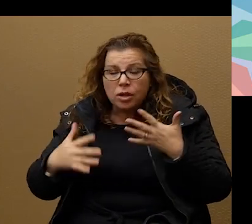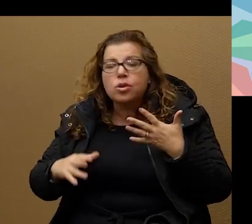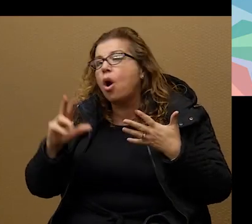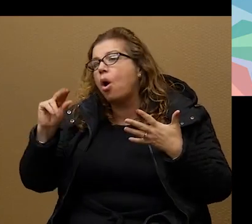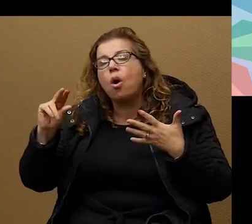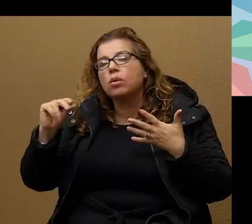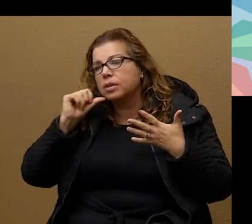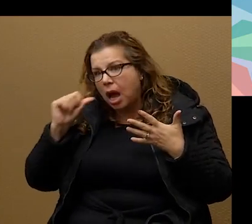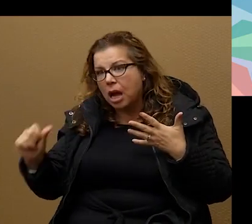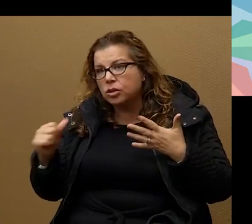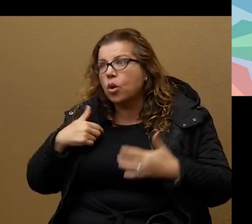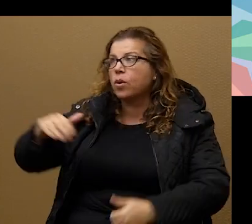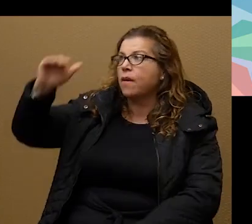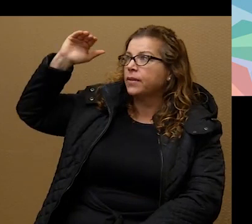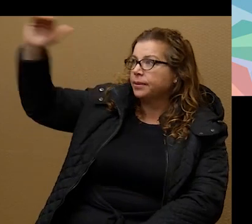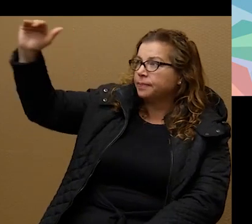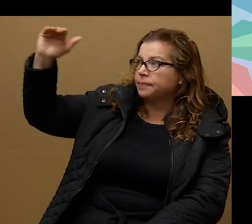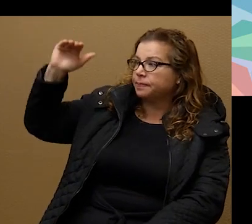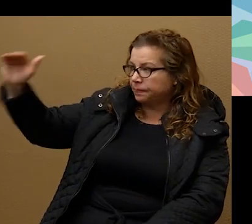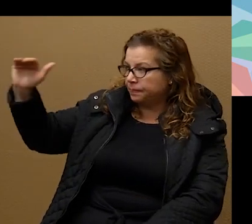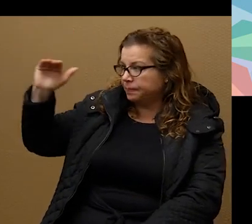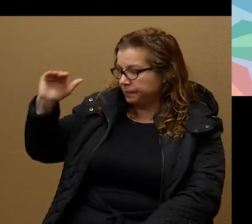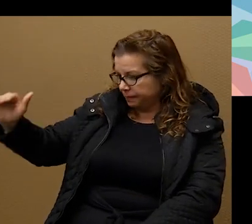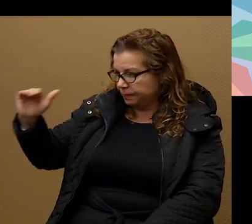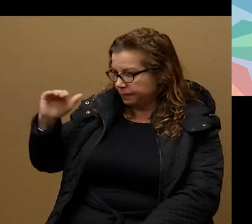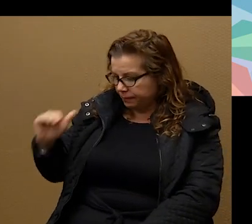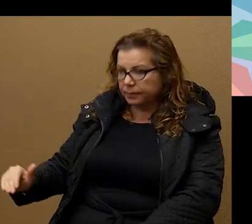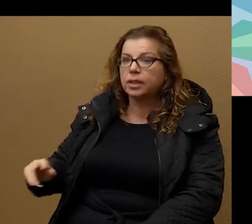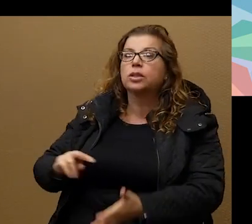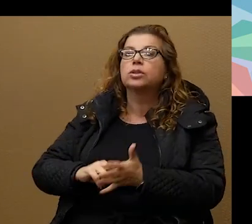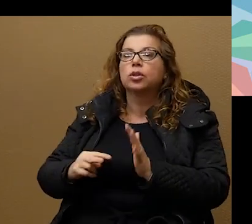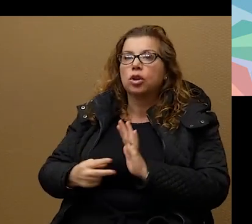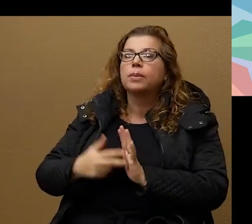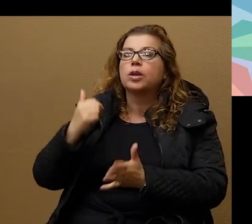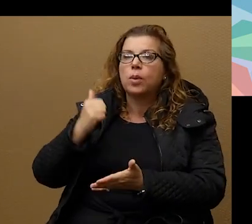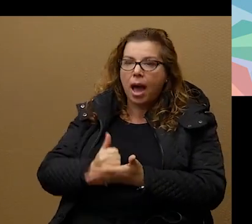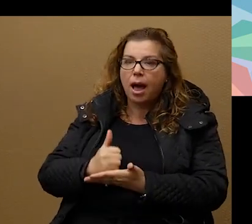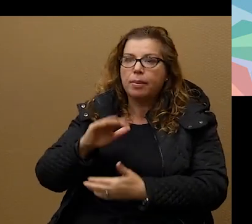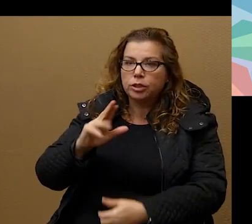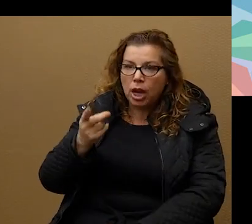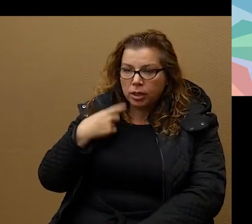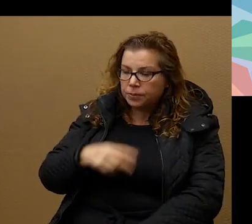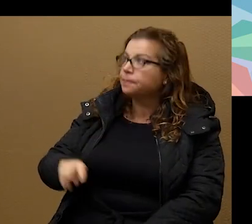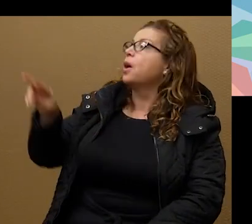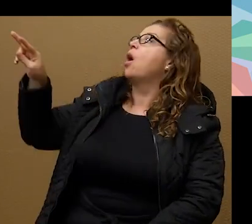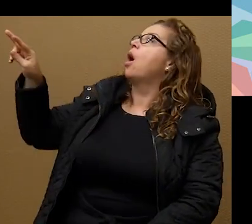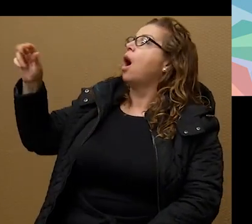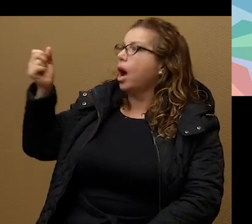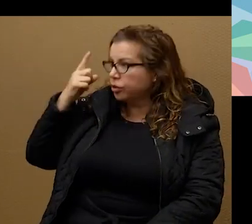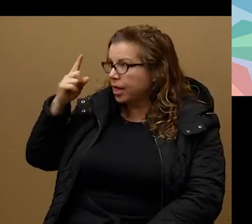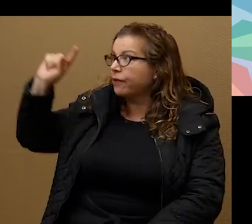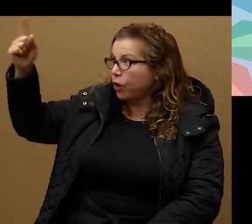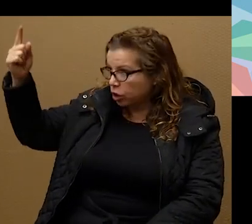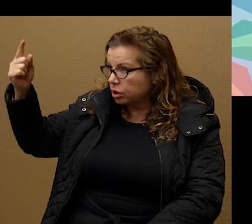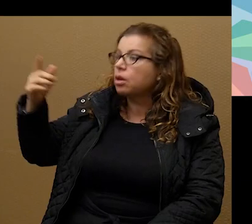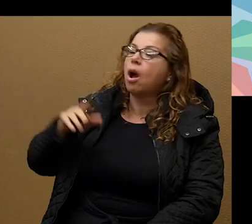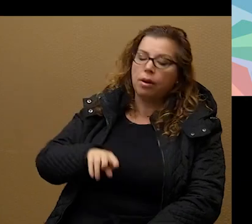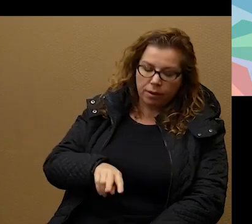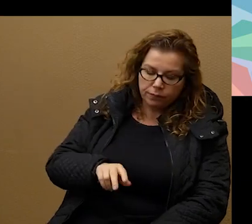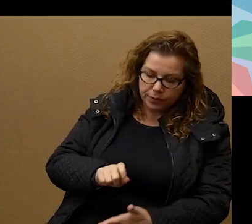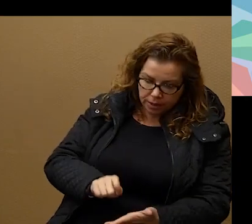not. So this just really helps them understand how to do something. And then you can